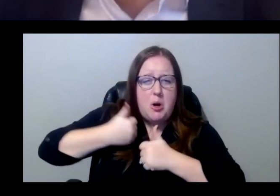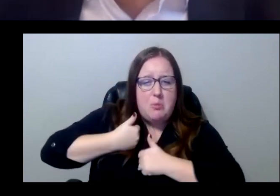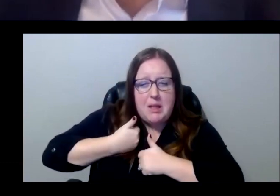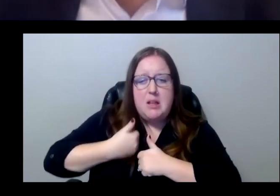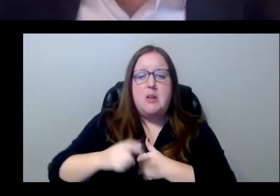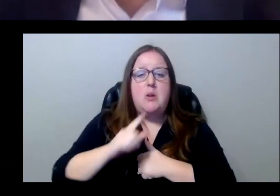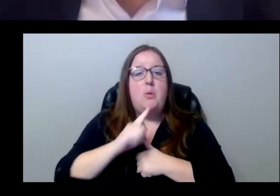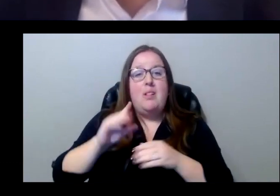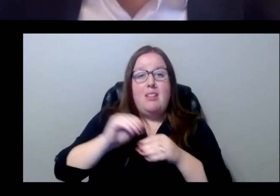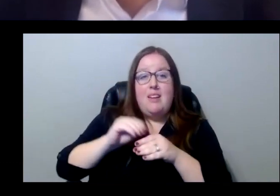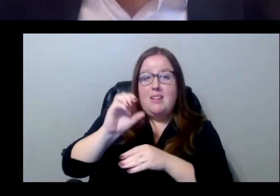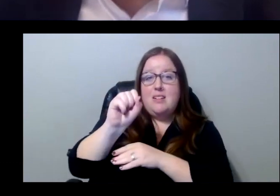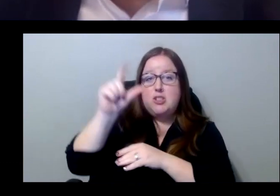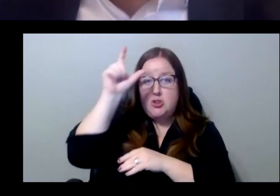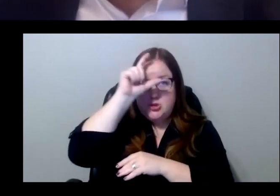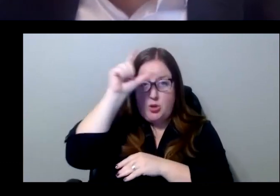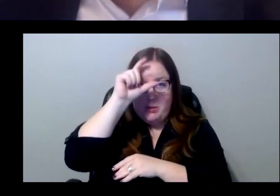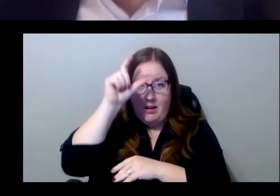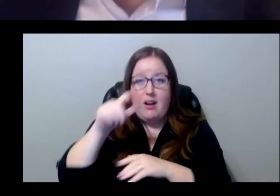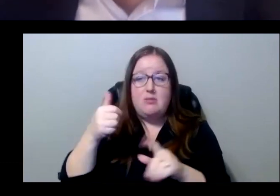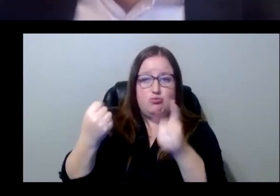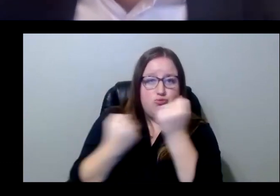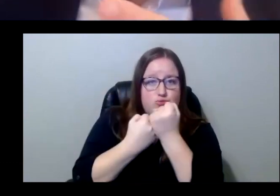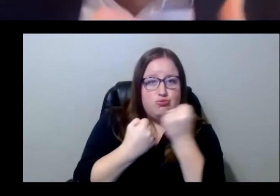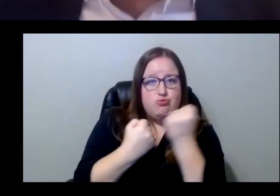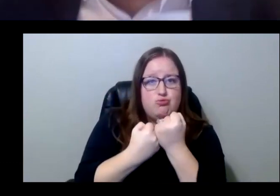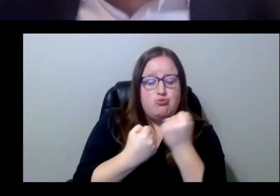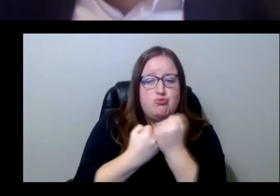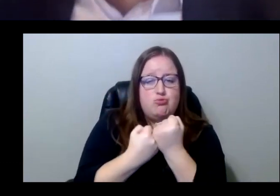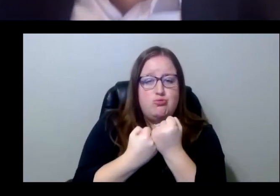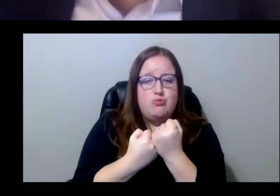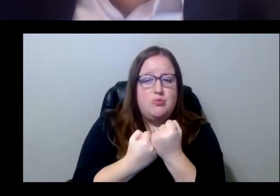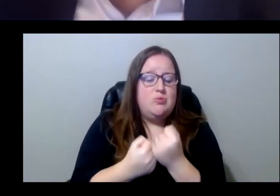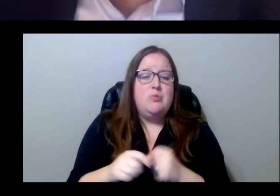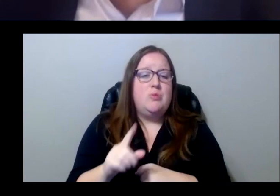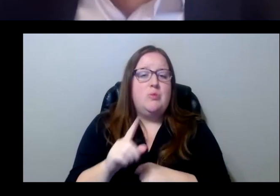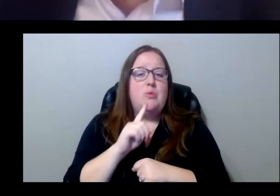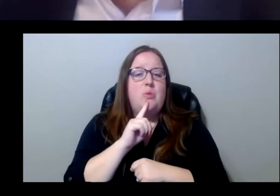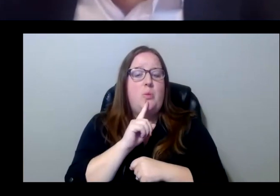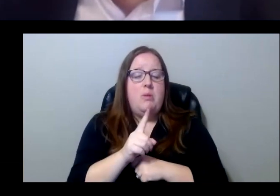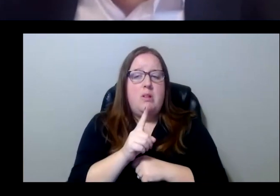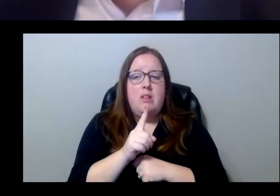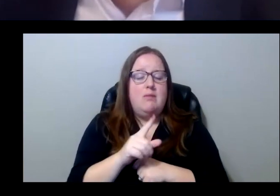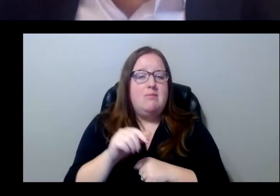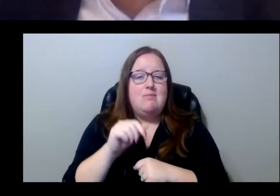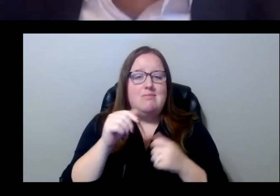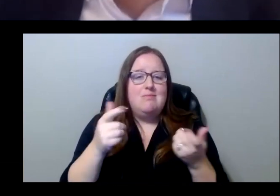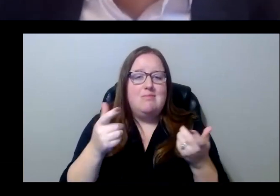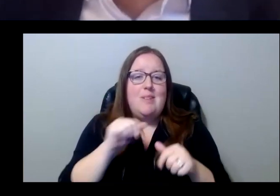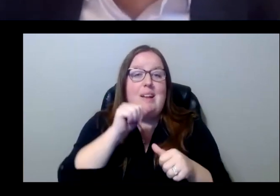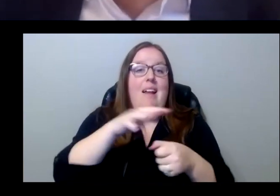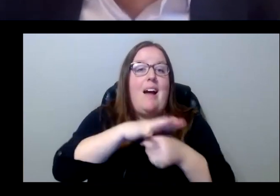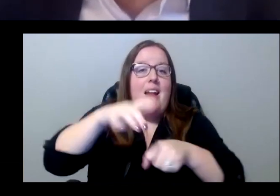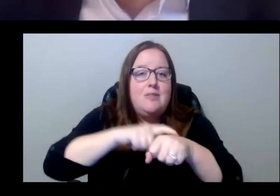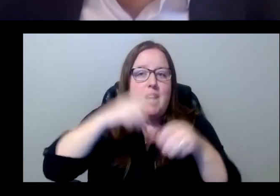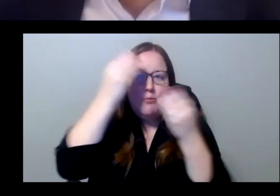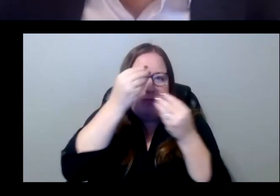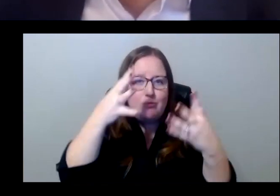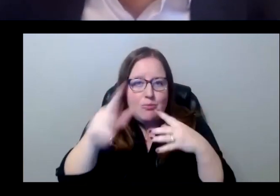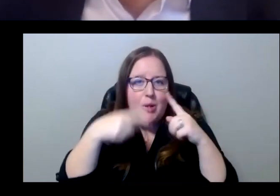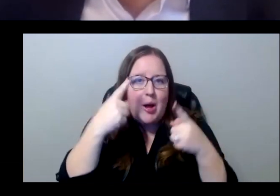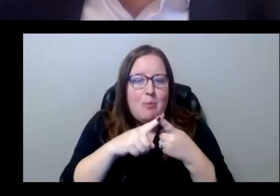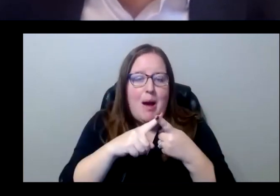was a brutal concentration camp of torture and murder, certainly. It is